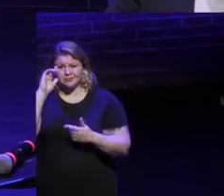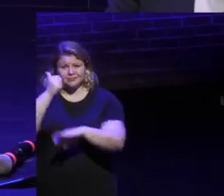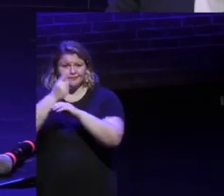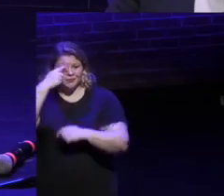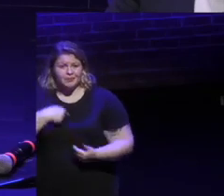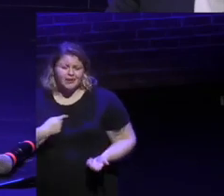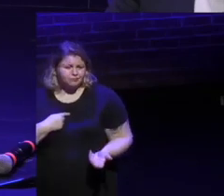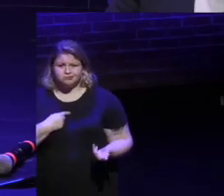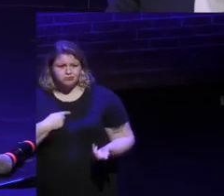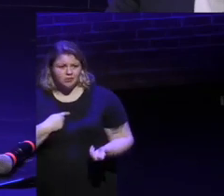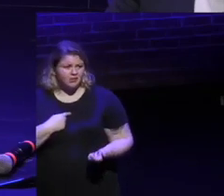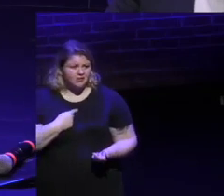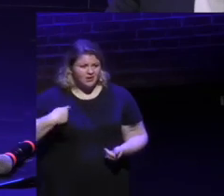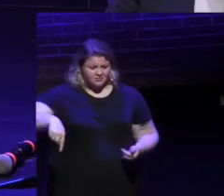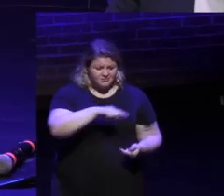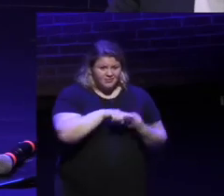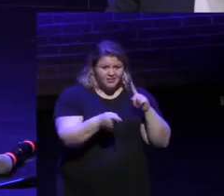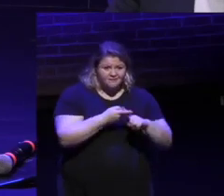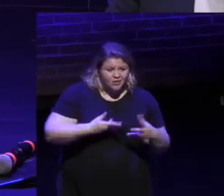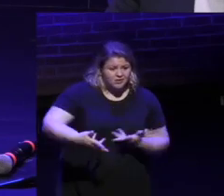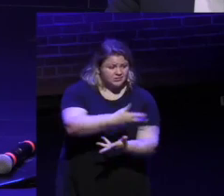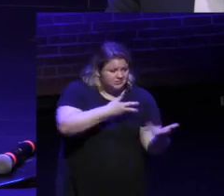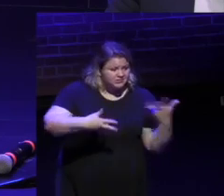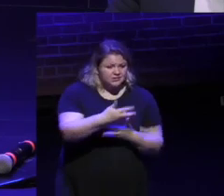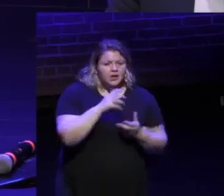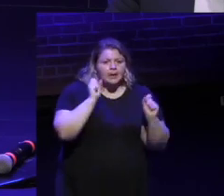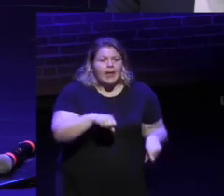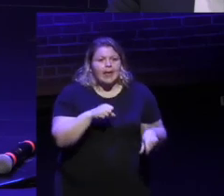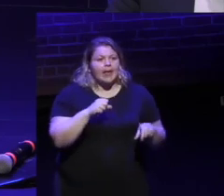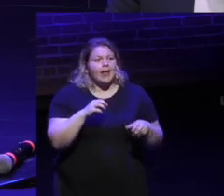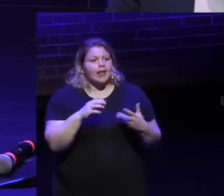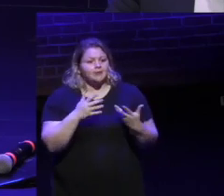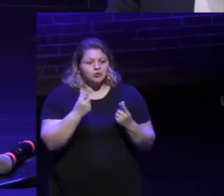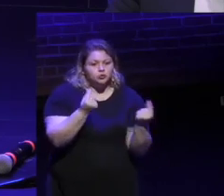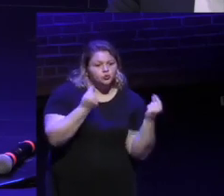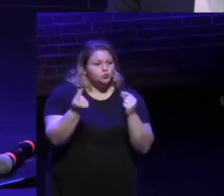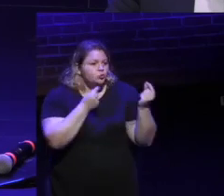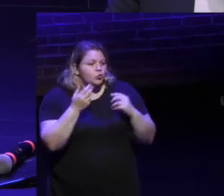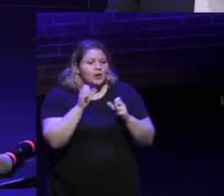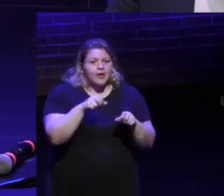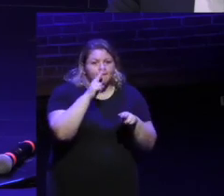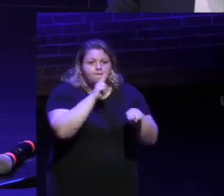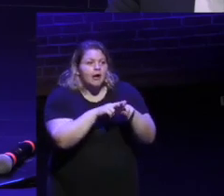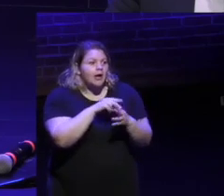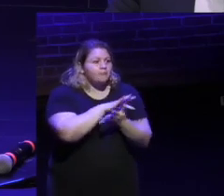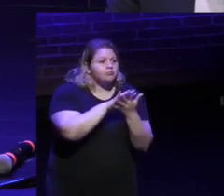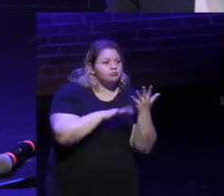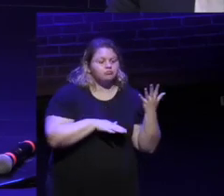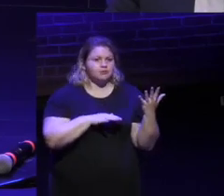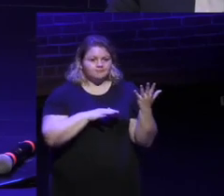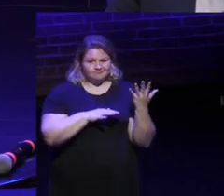places to go to hang out with our friends that are safe, that are places where we're not going to get in trouble. Those are the kinds of